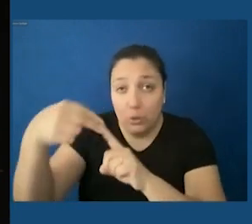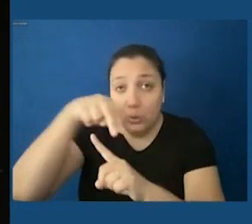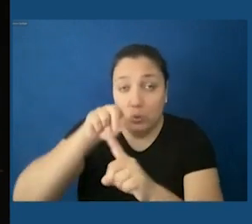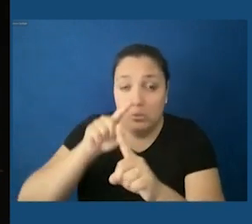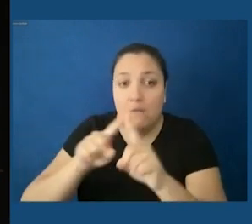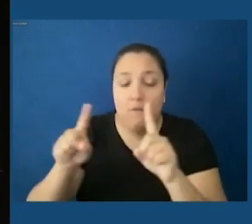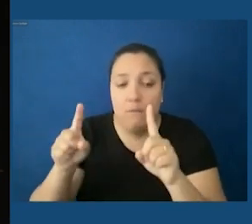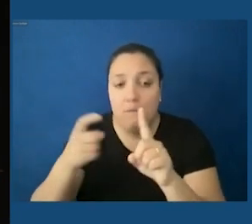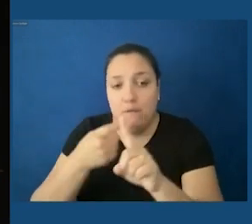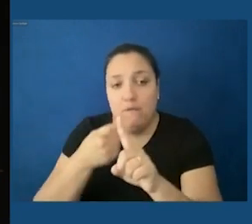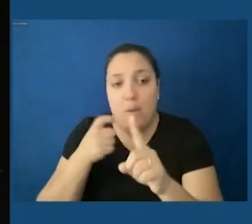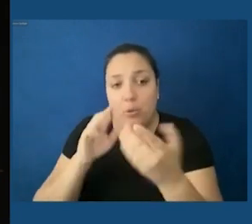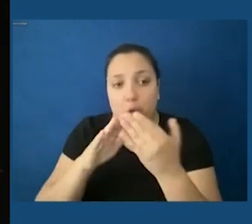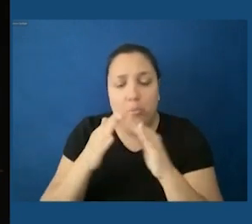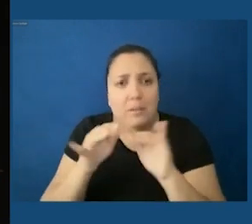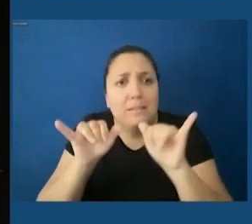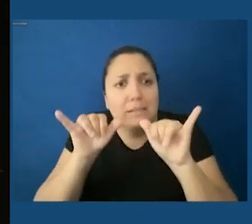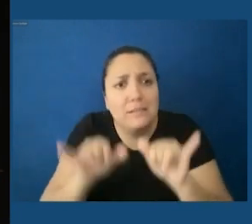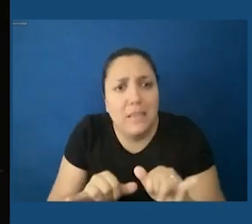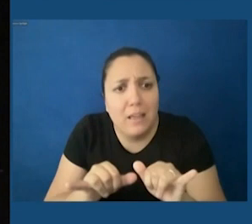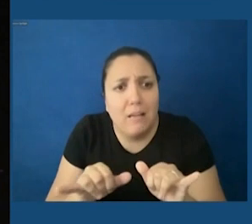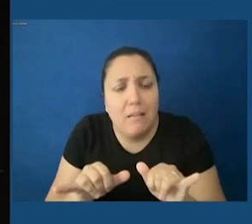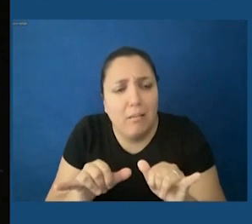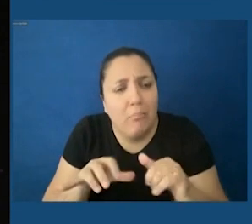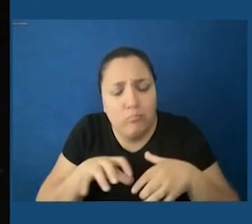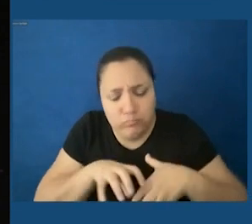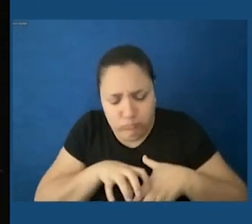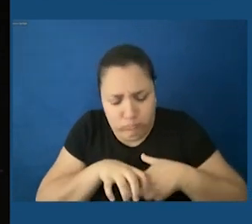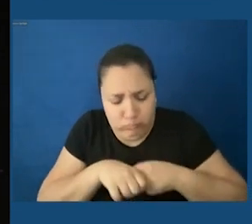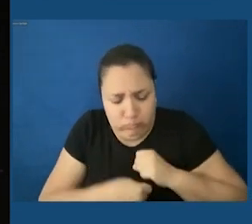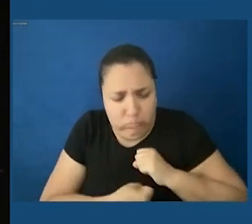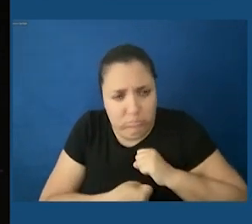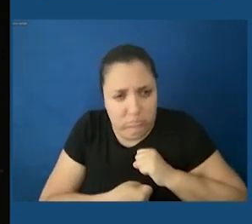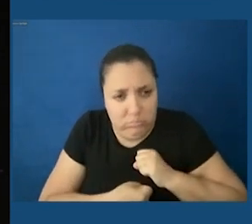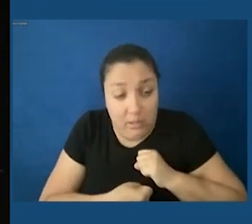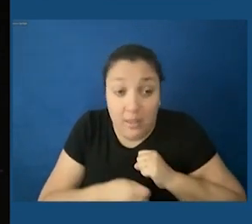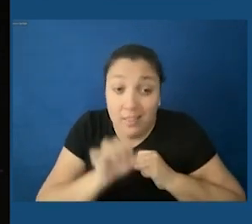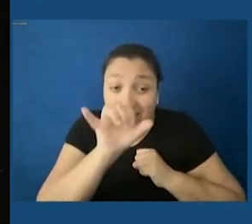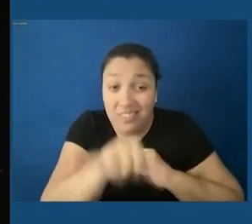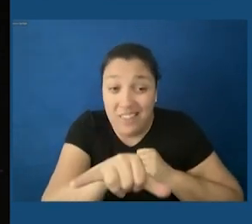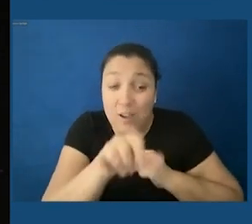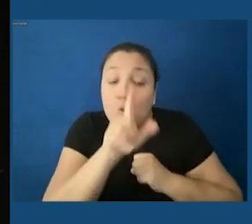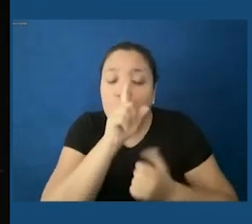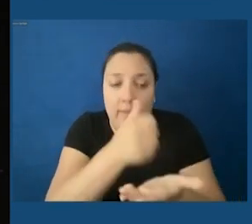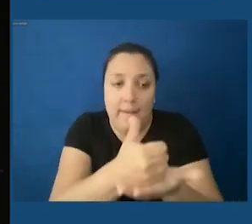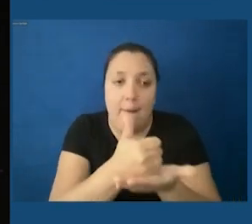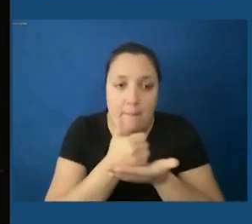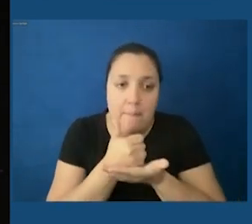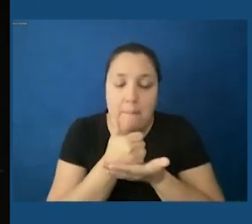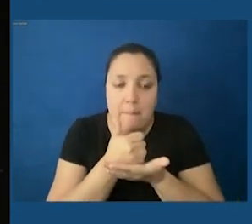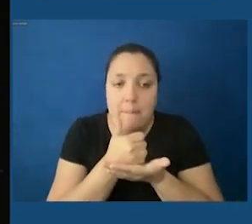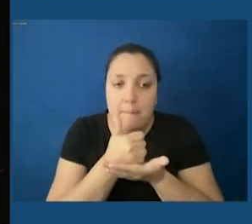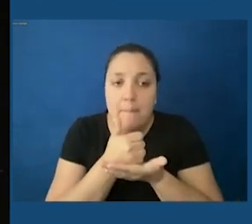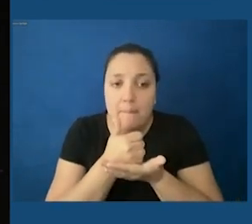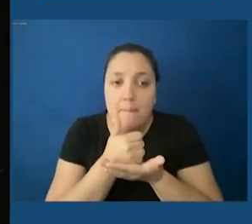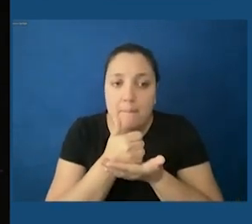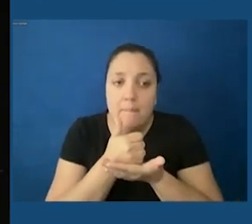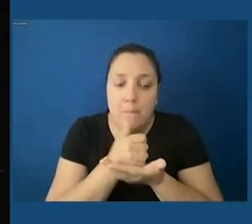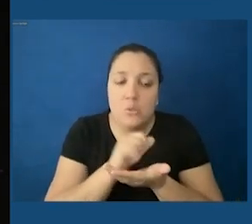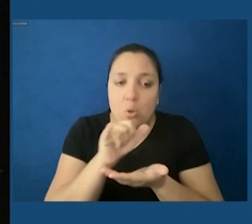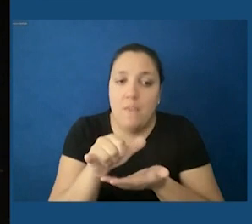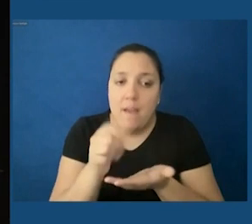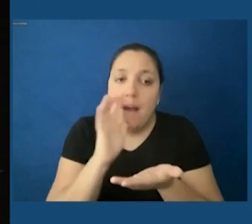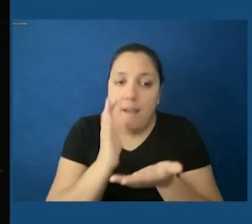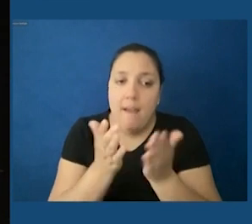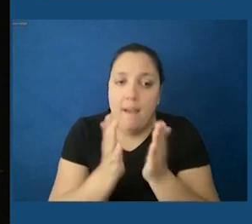that's still grieving. And that is really helpful. And so I think that's what I would ask is, like Rick said here,